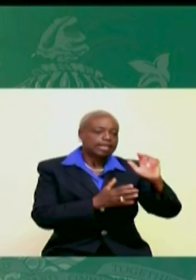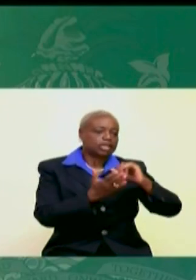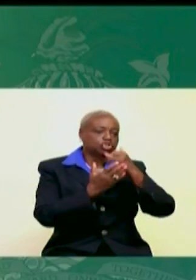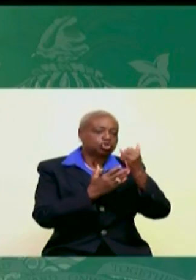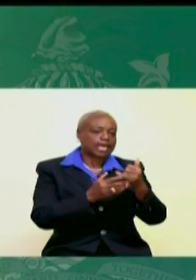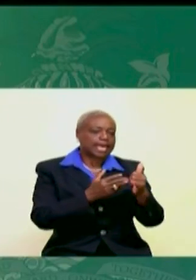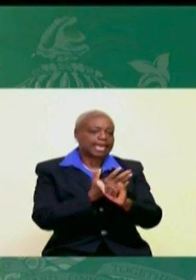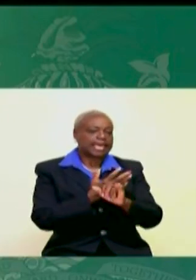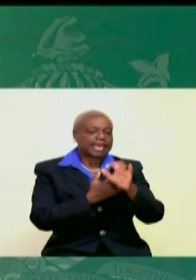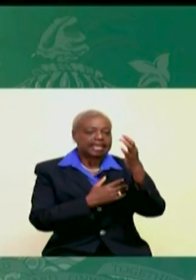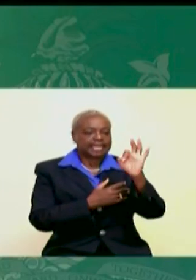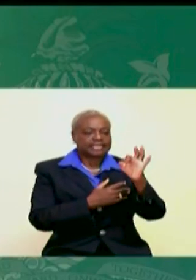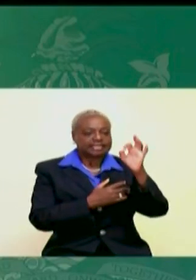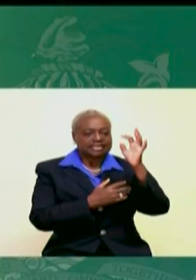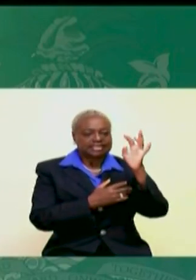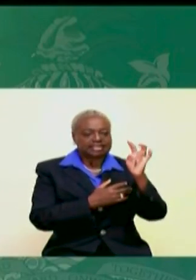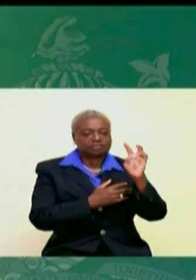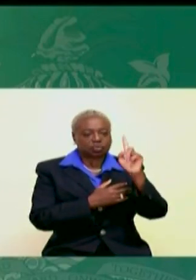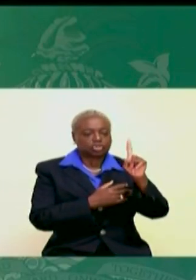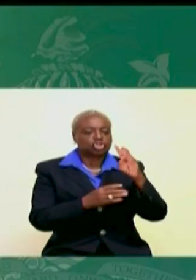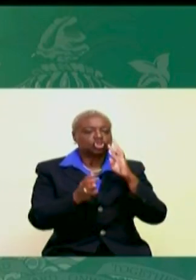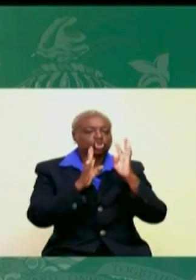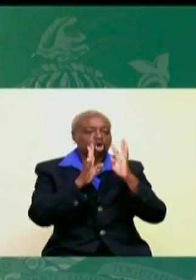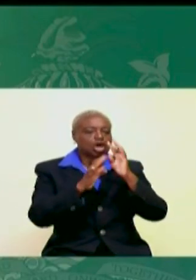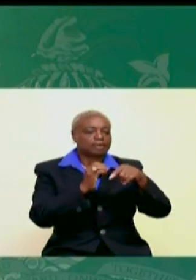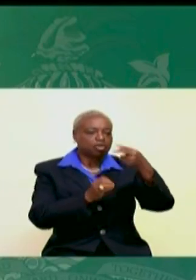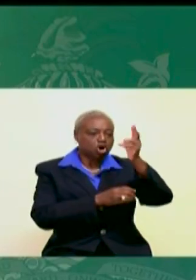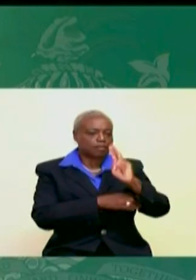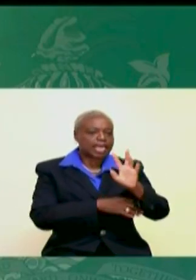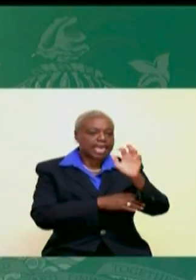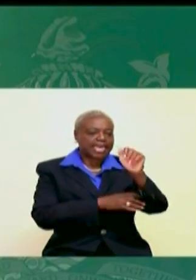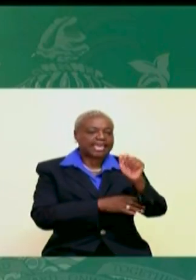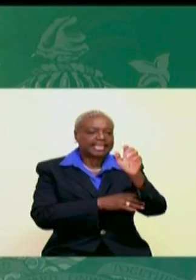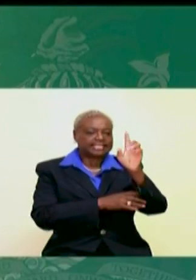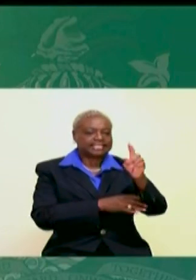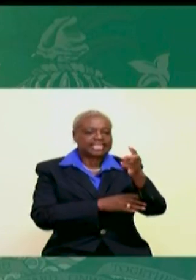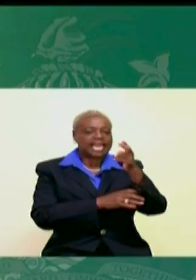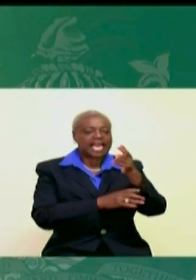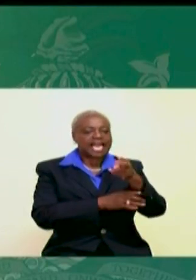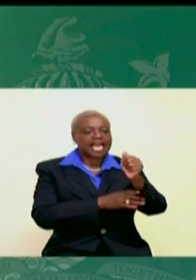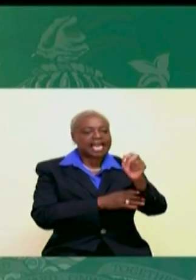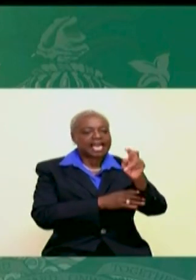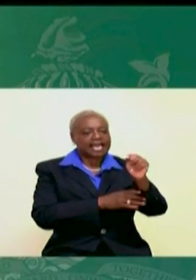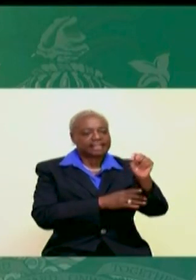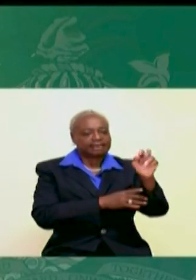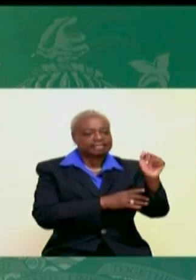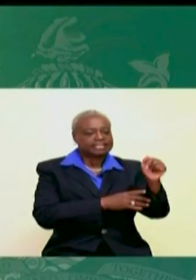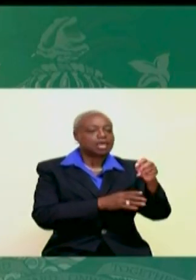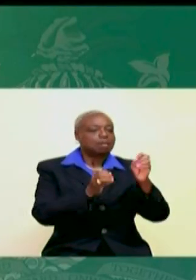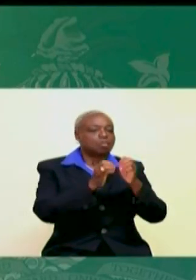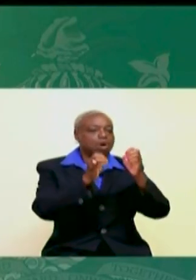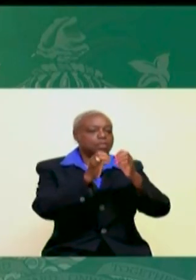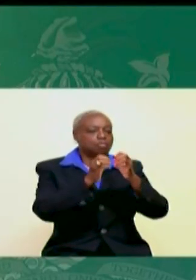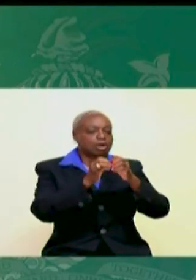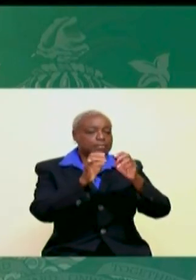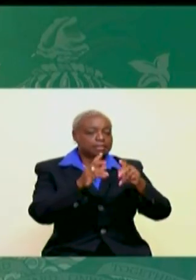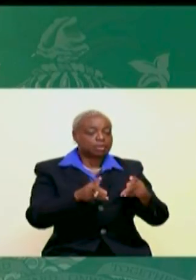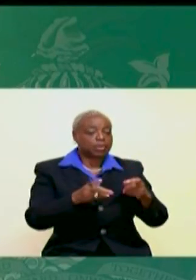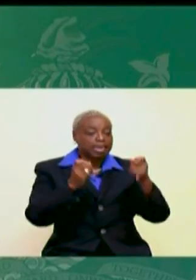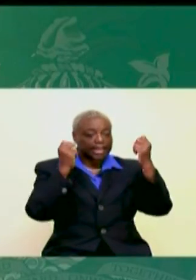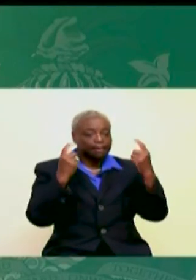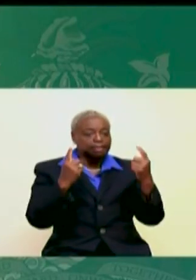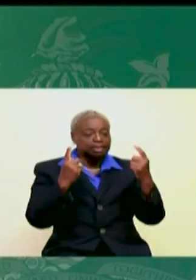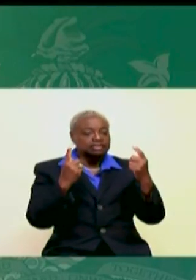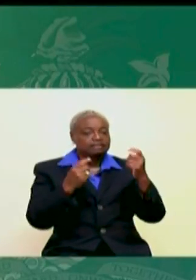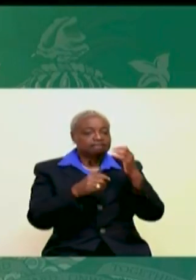about the Honorable Lady Hannah. The Honorable Lady Hannah said, more and more people are waking up to the fact that the only salvation lies